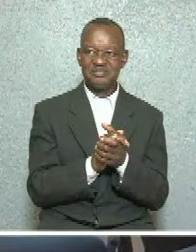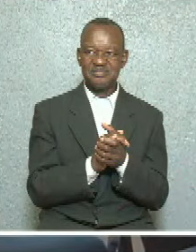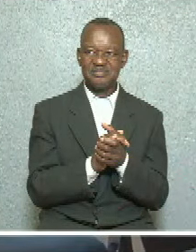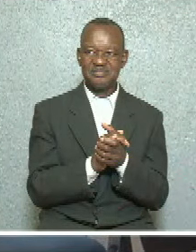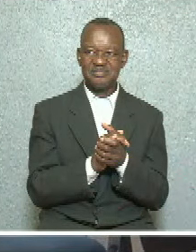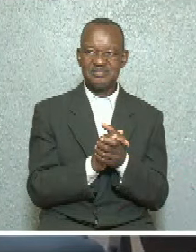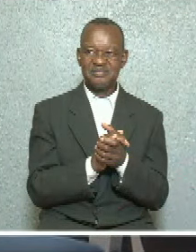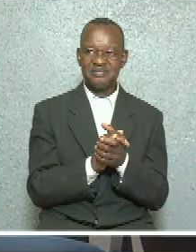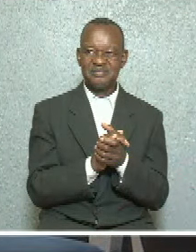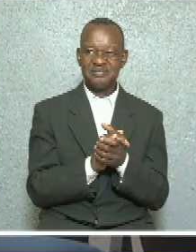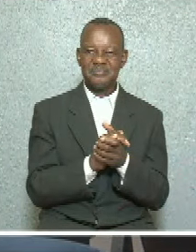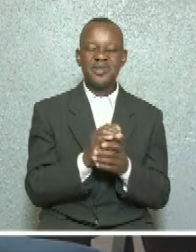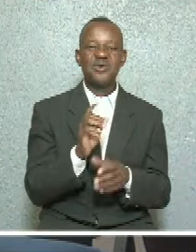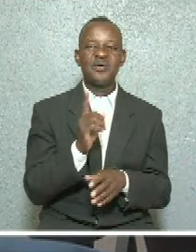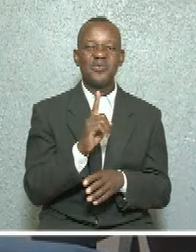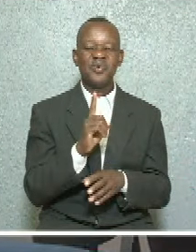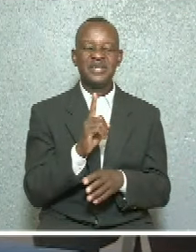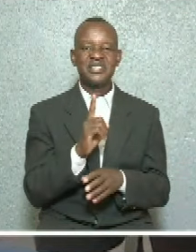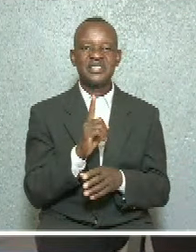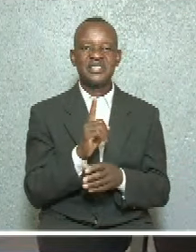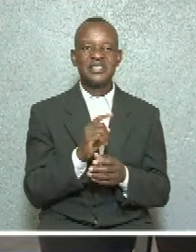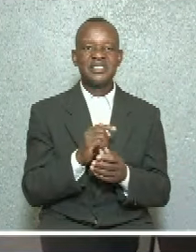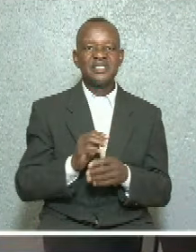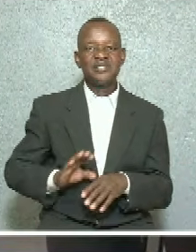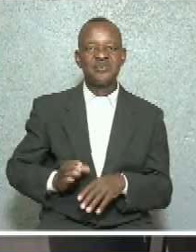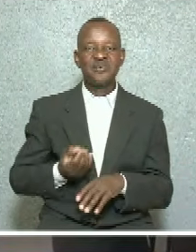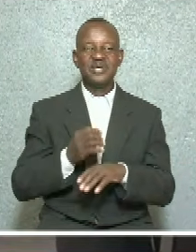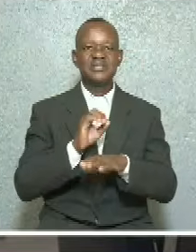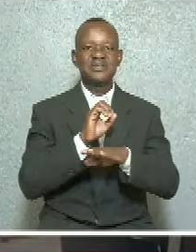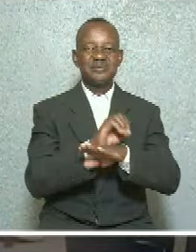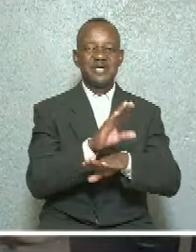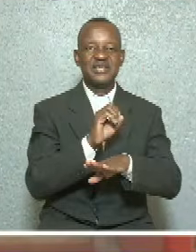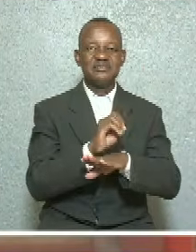specifically a girl child to live with today?